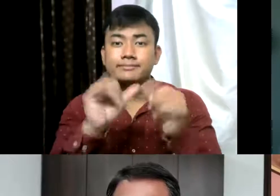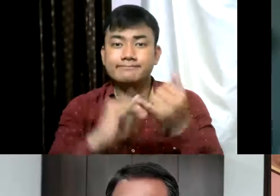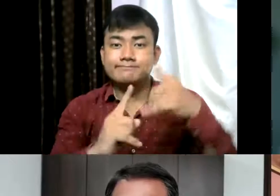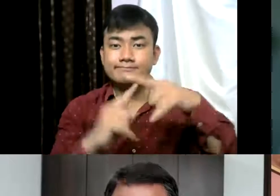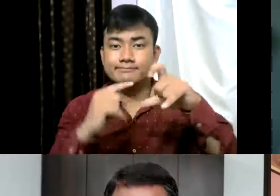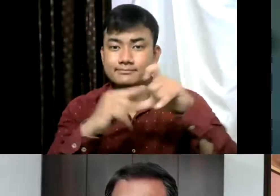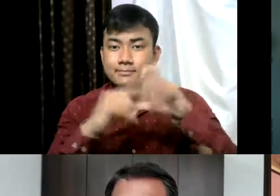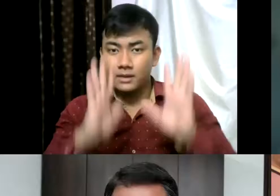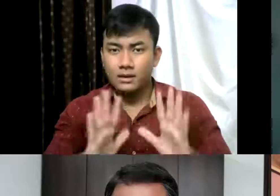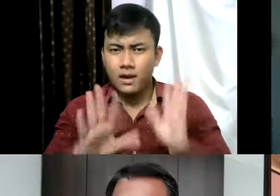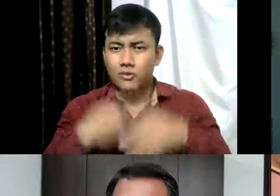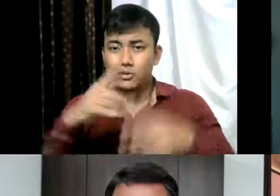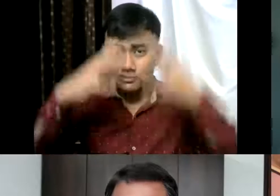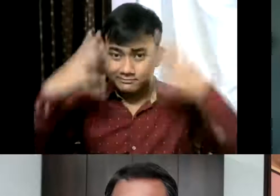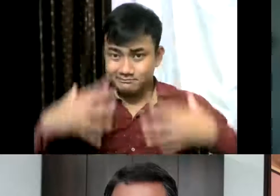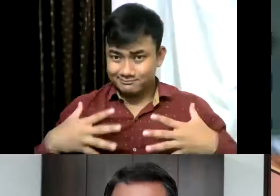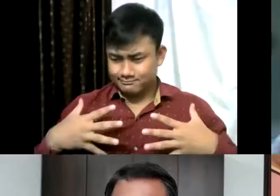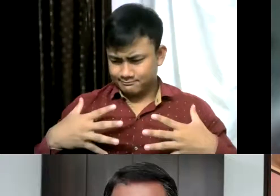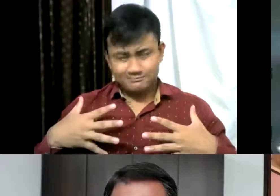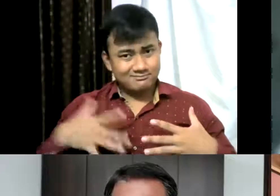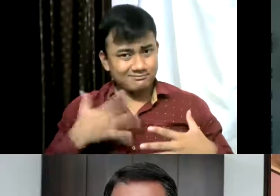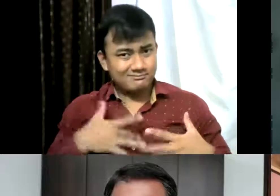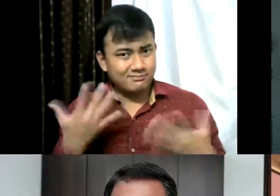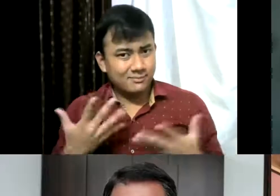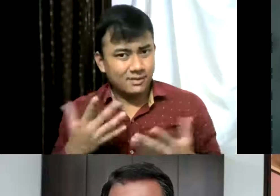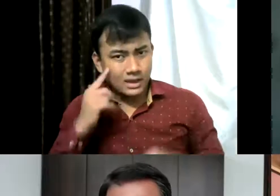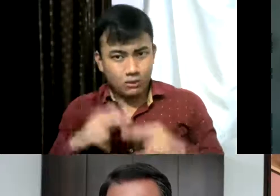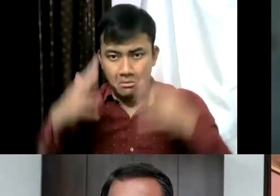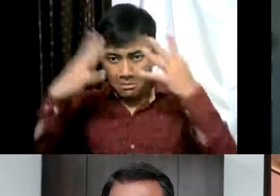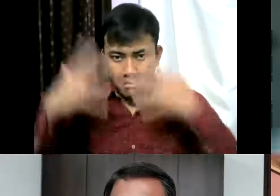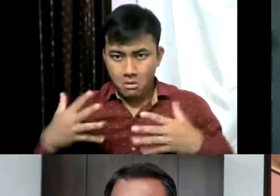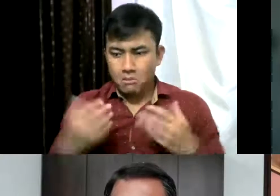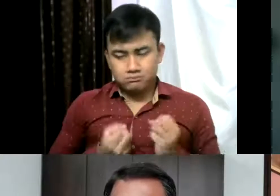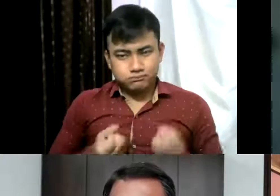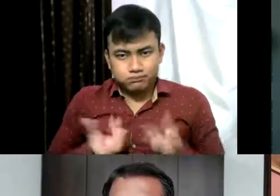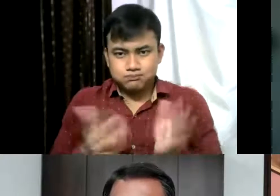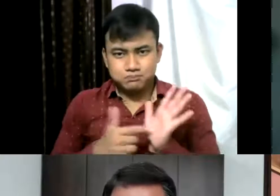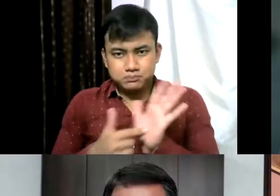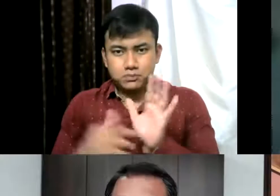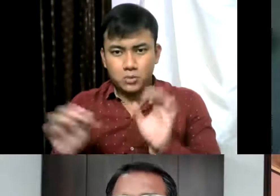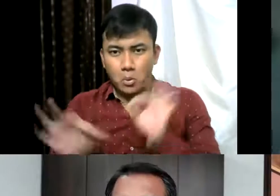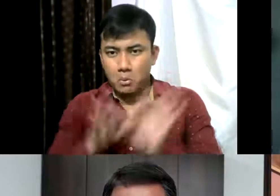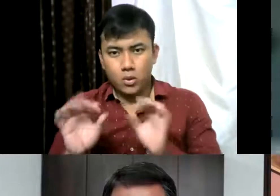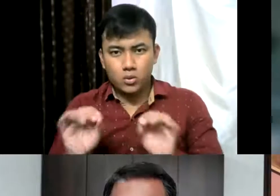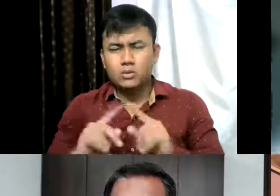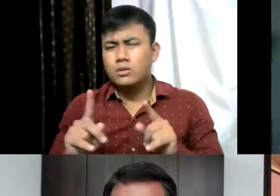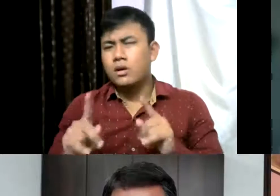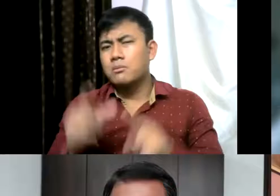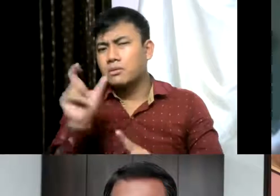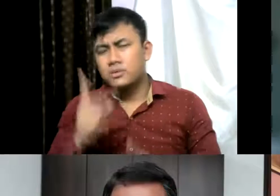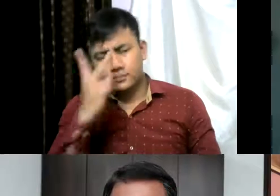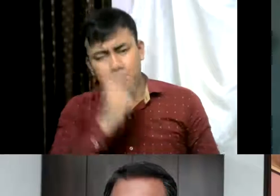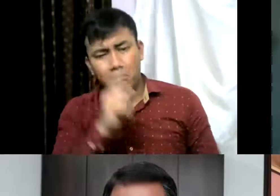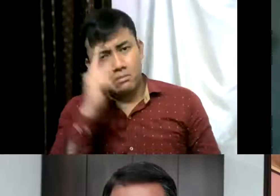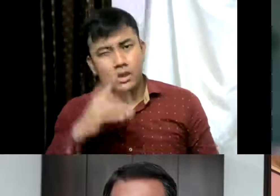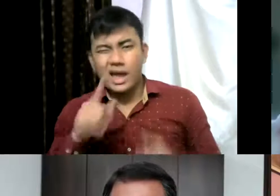what does your appearance tell, right? And even if your appearance is not telling anything, what is it being read as, for that matter? As someone who's a